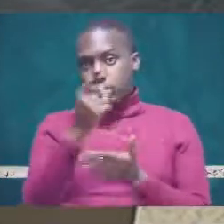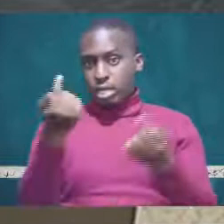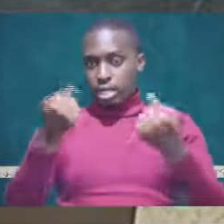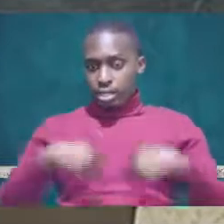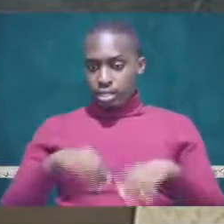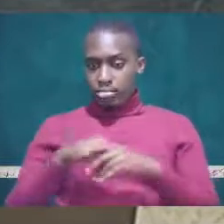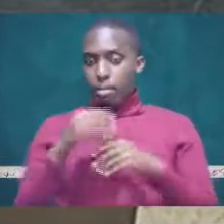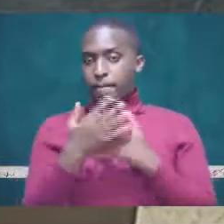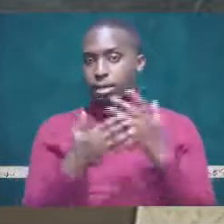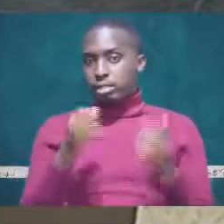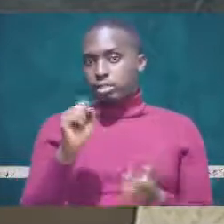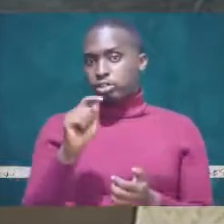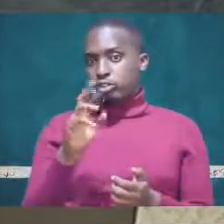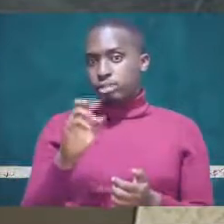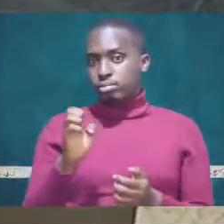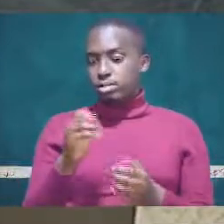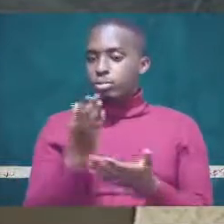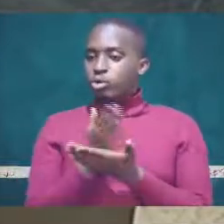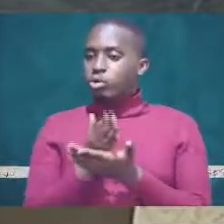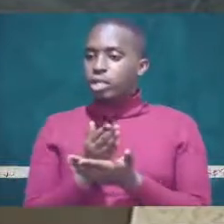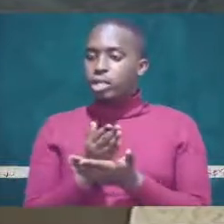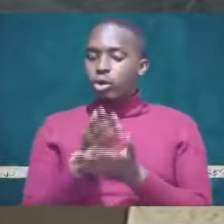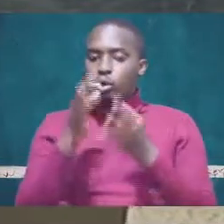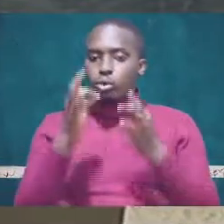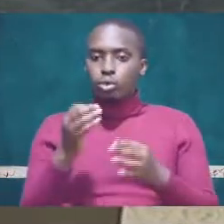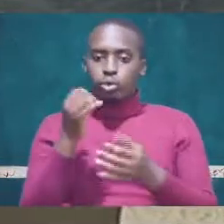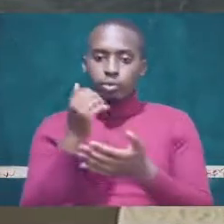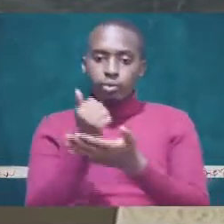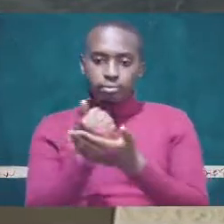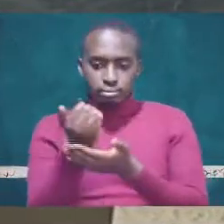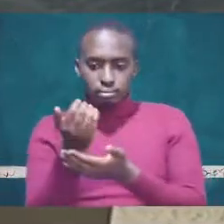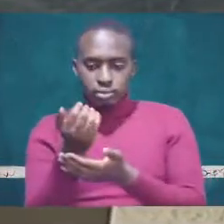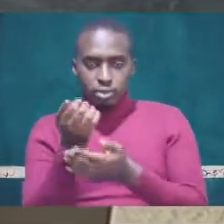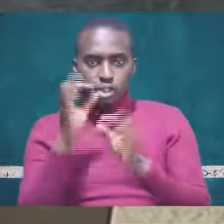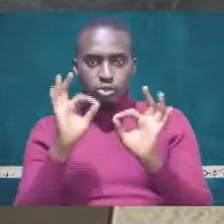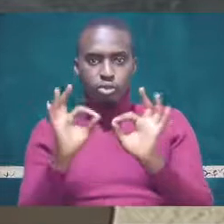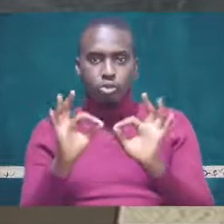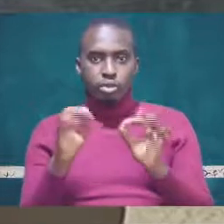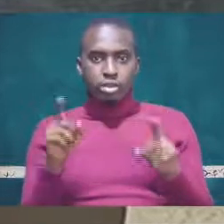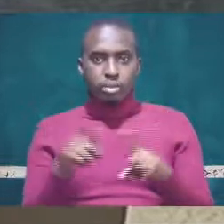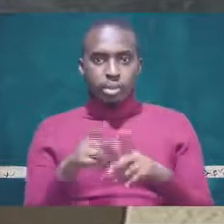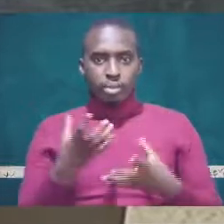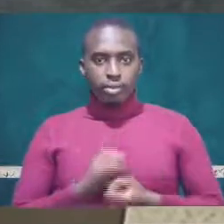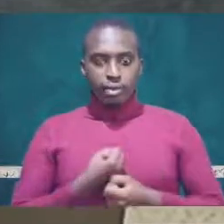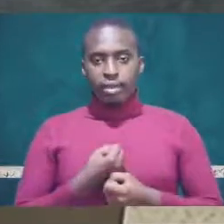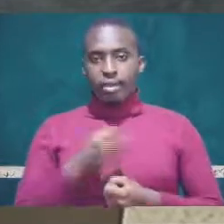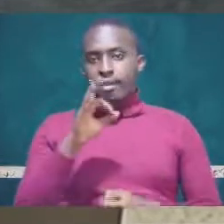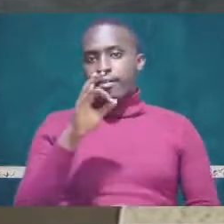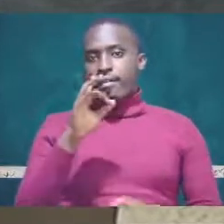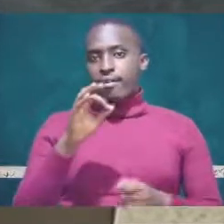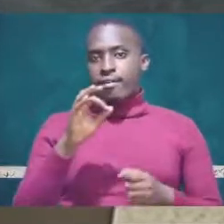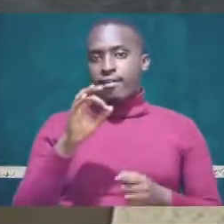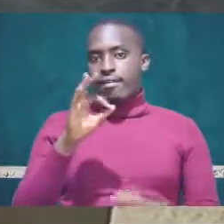back into the bloodstream, what filters the lymph fluid? We have the spleen, we have the thymus, we